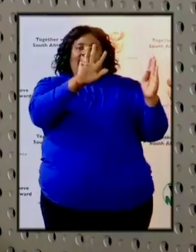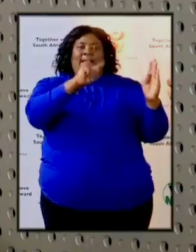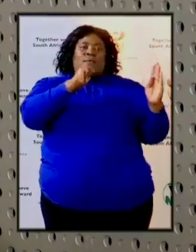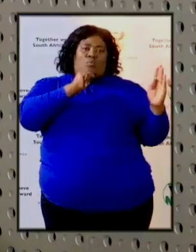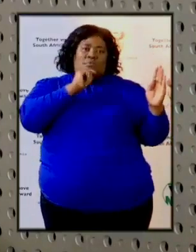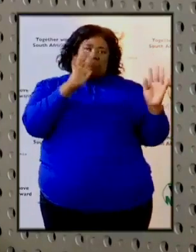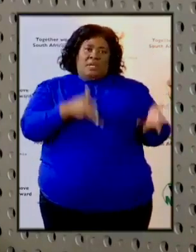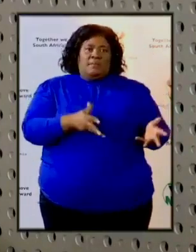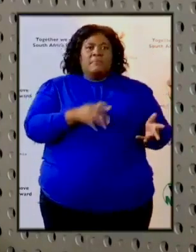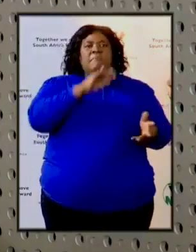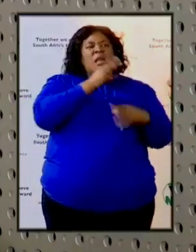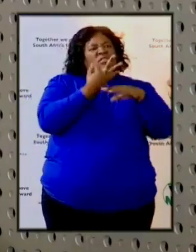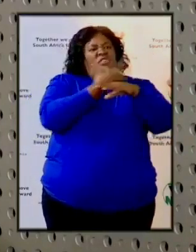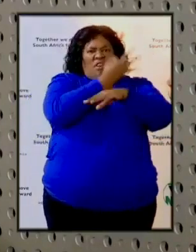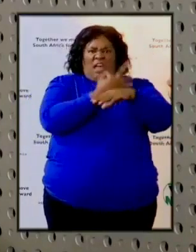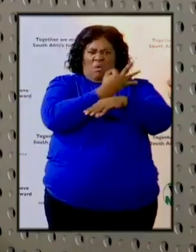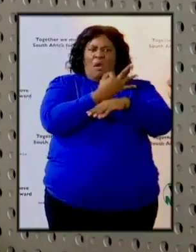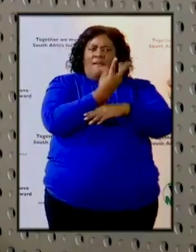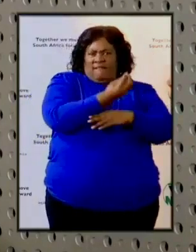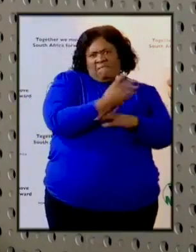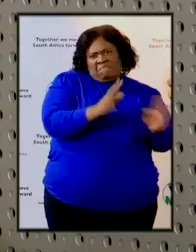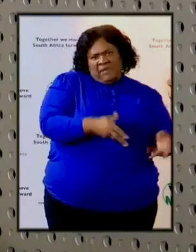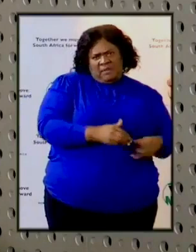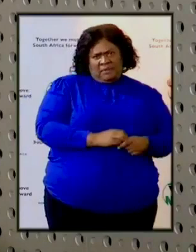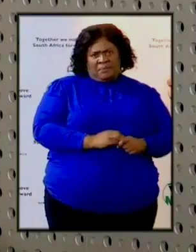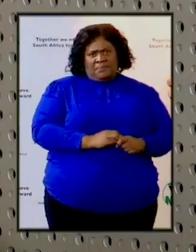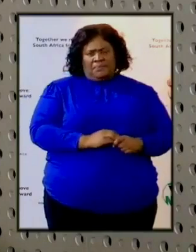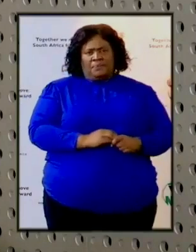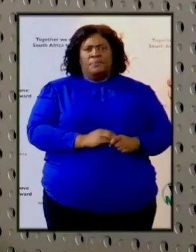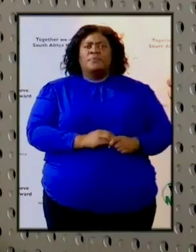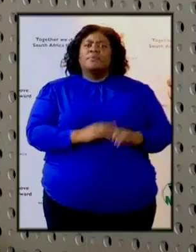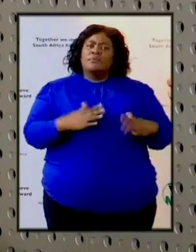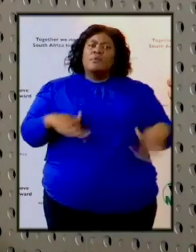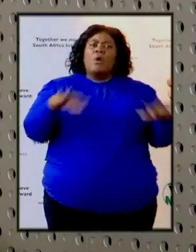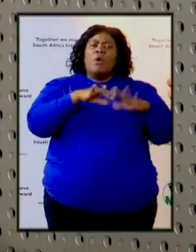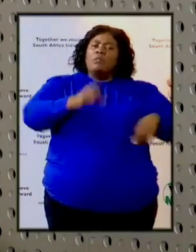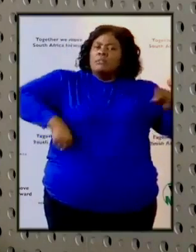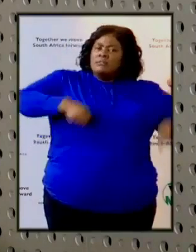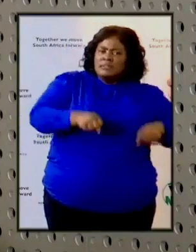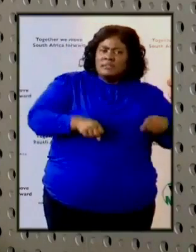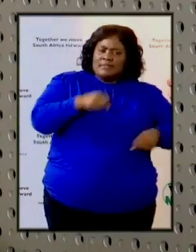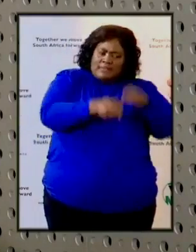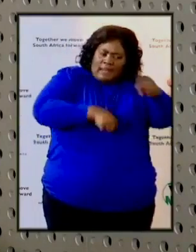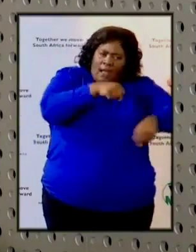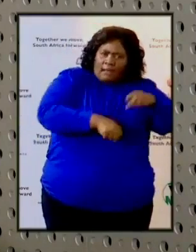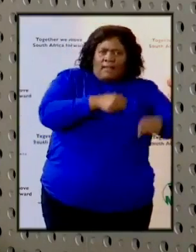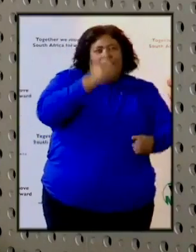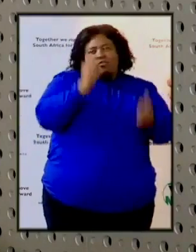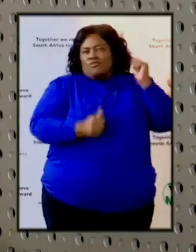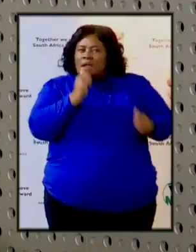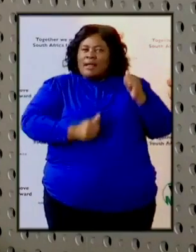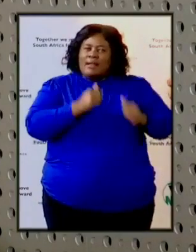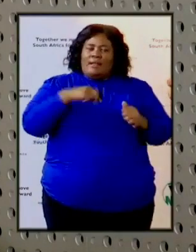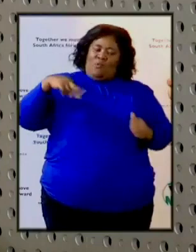So 3 hours, we can all cycle, run, walk